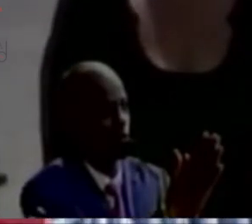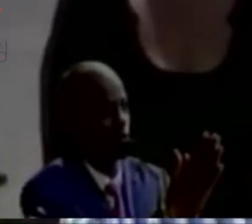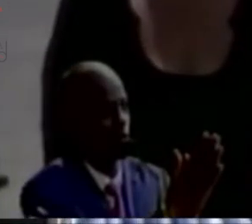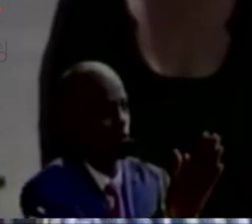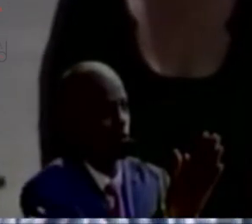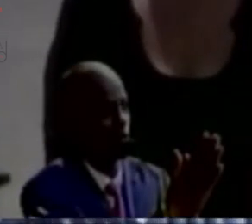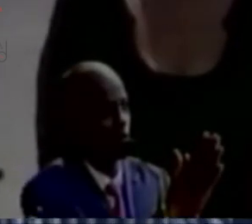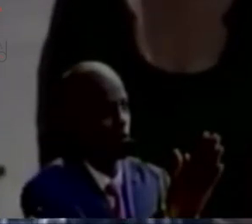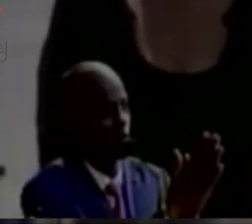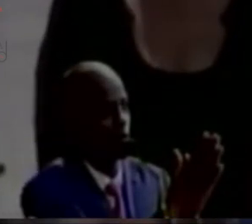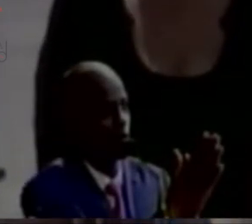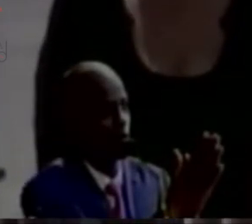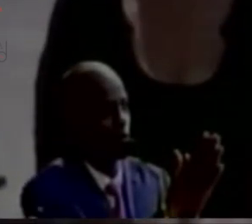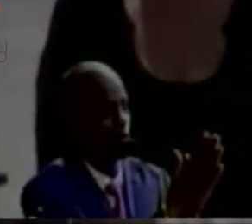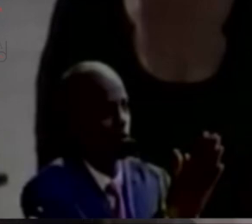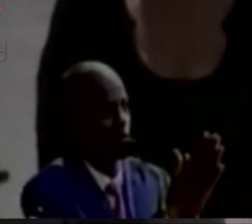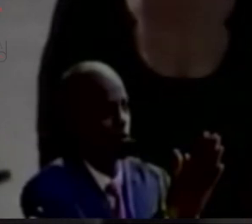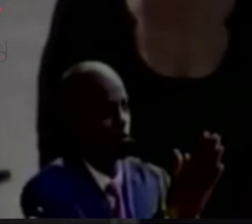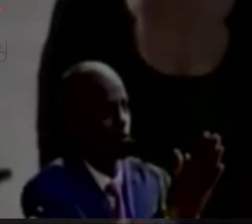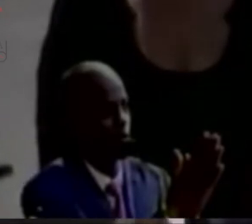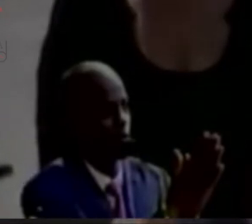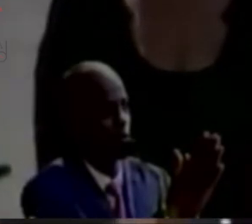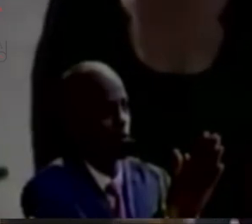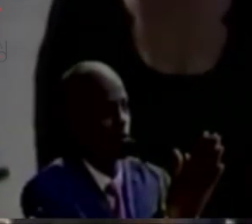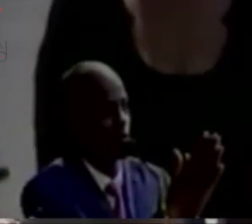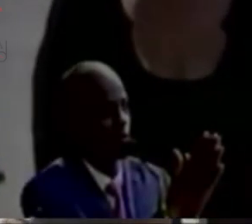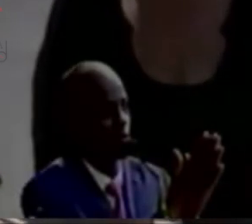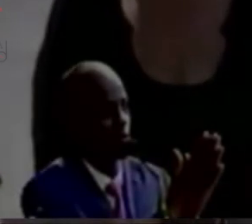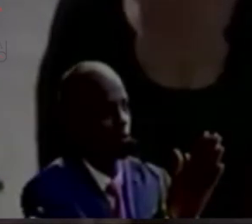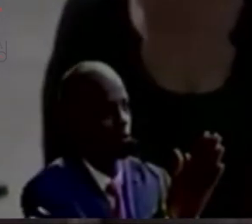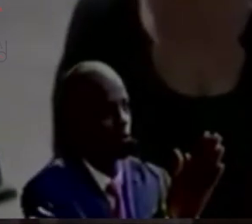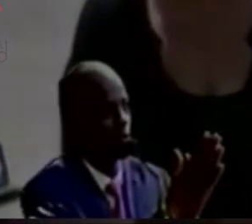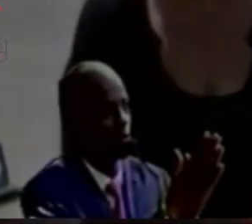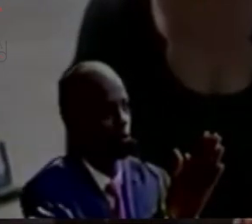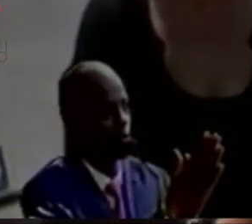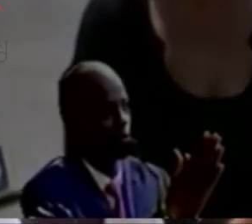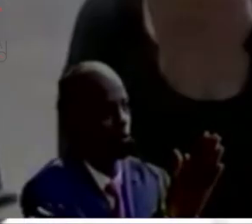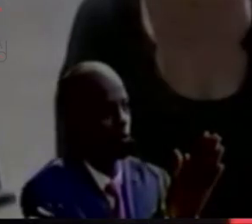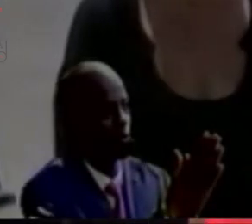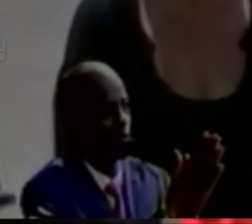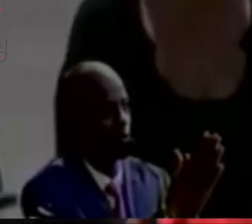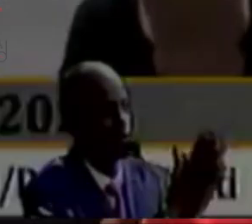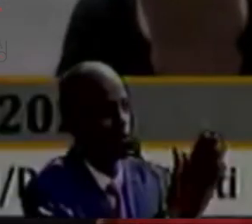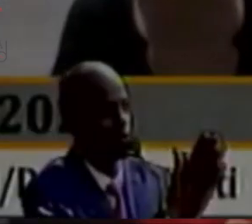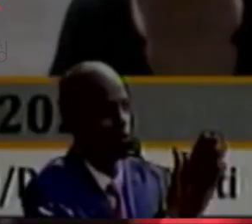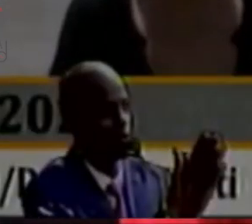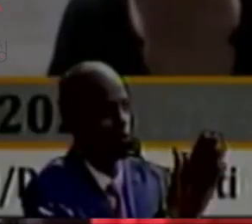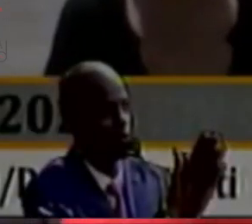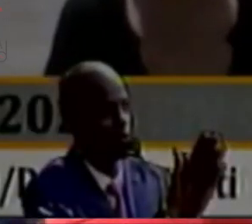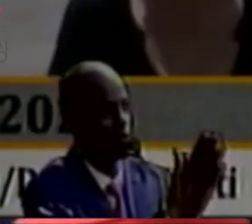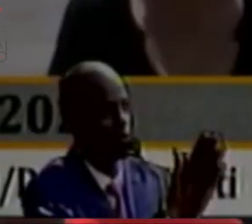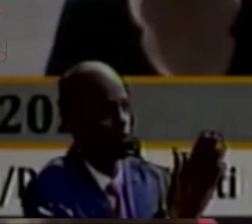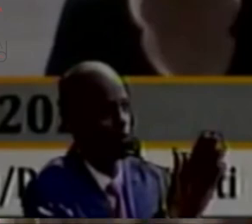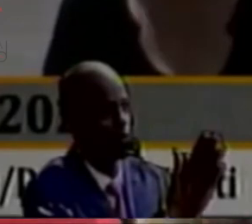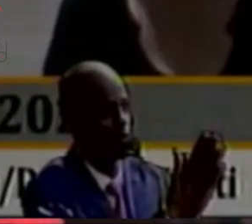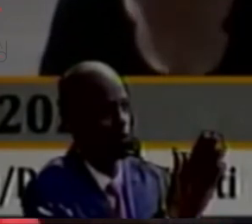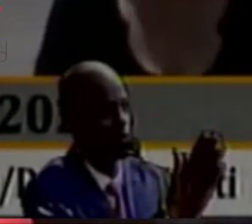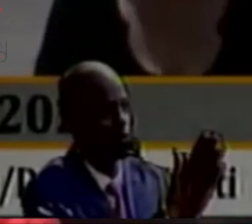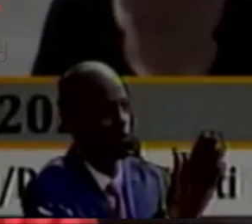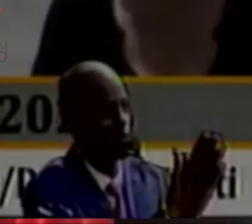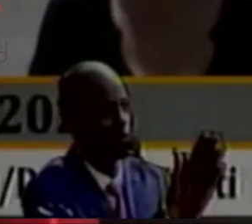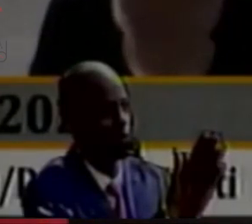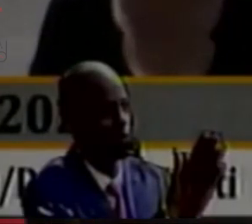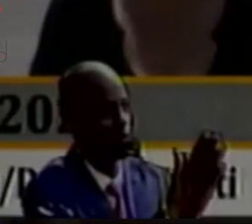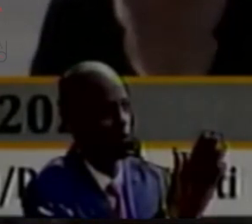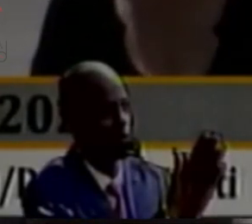civil protection. We also had pre-positioned stocks of food and non-food. So things like plastic sheeting,